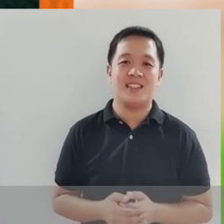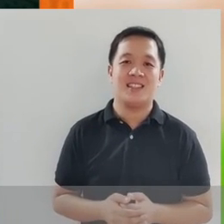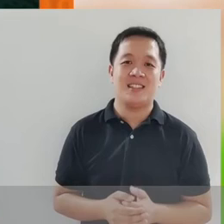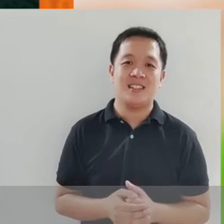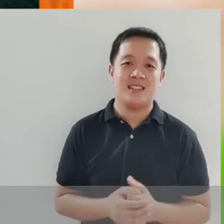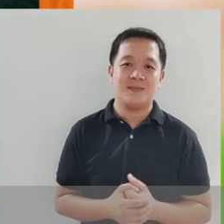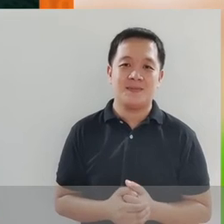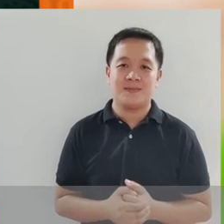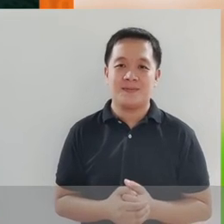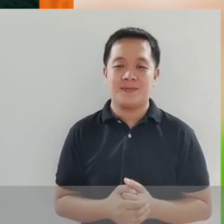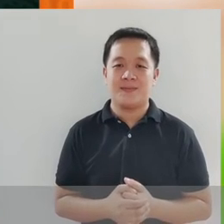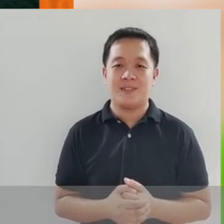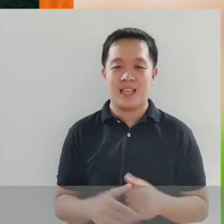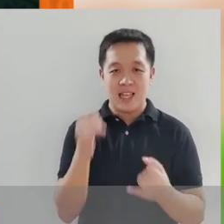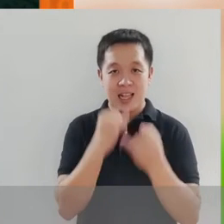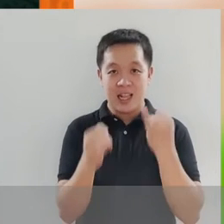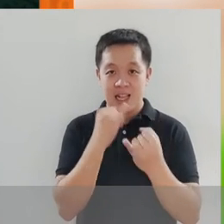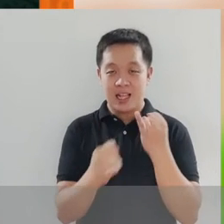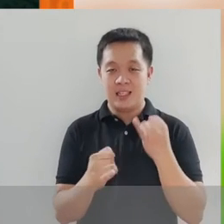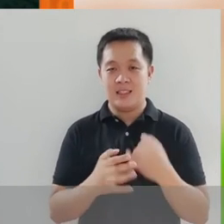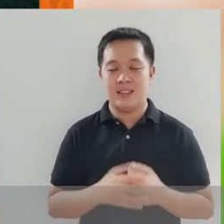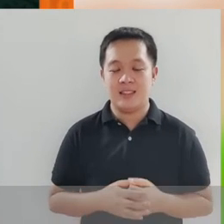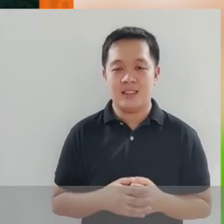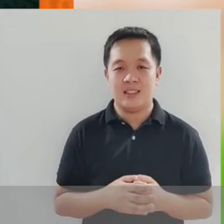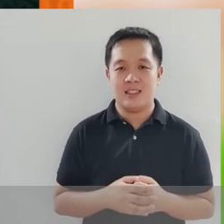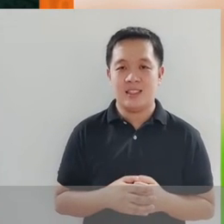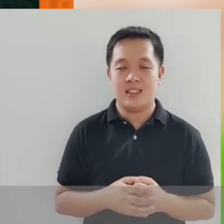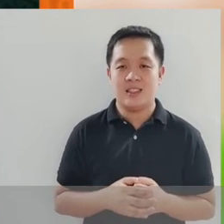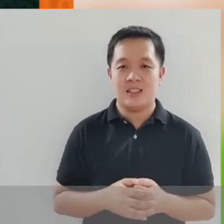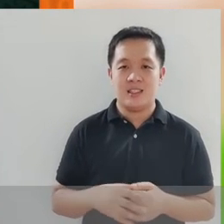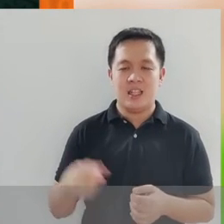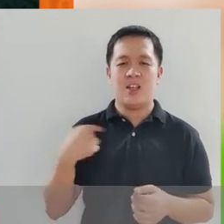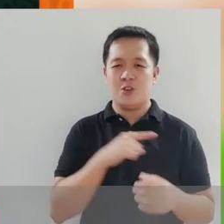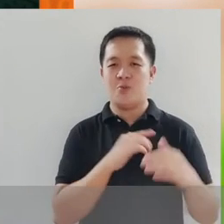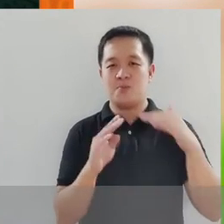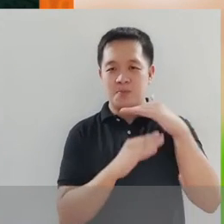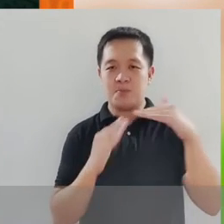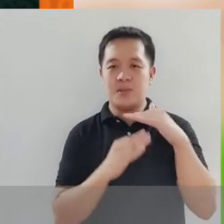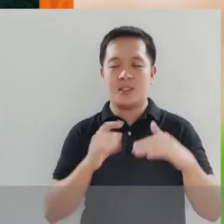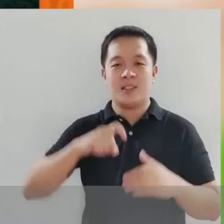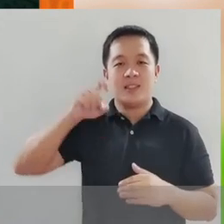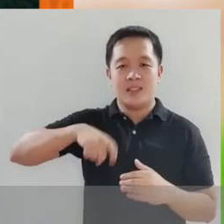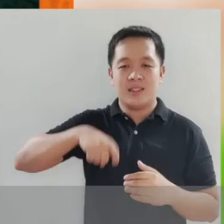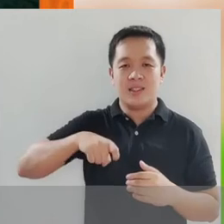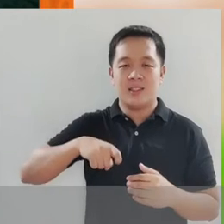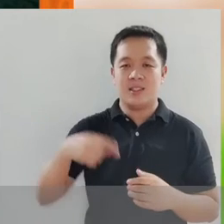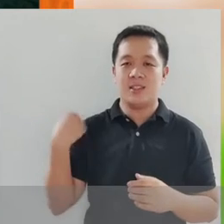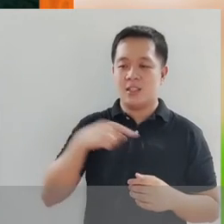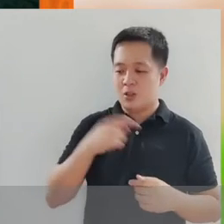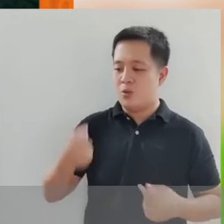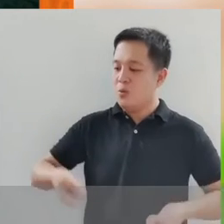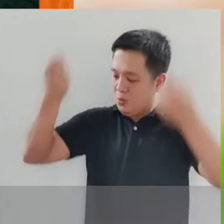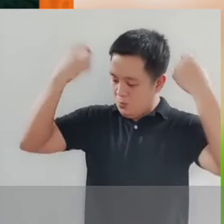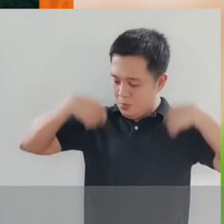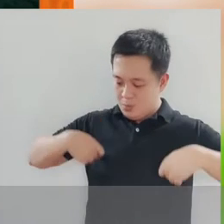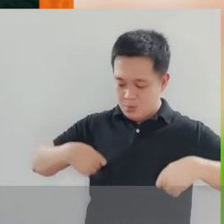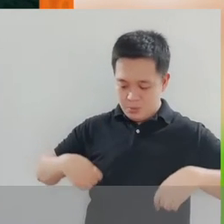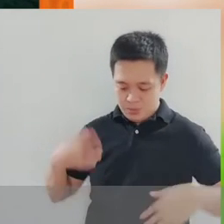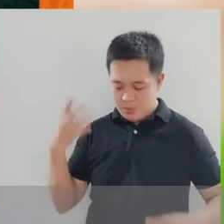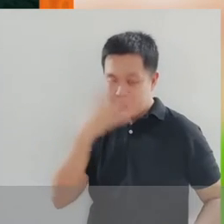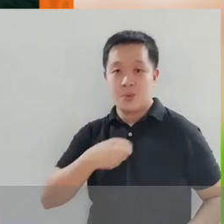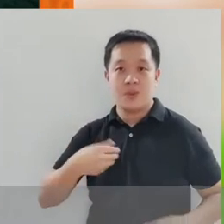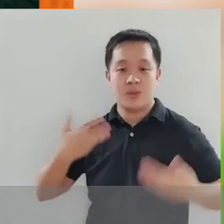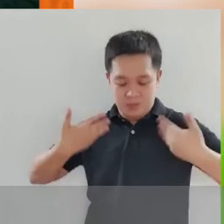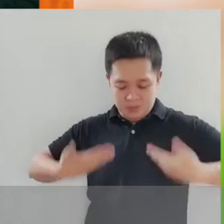L. The last one is one of our basic needs. We wear it with style.